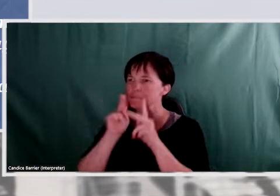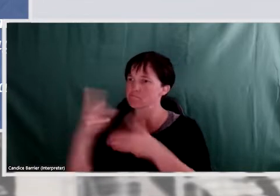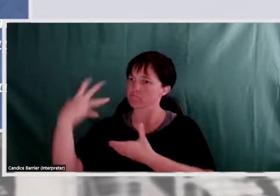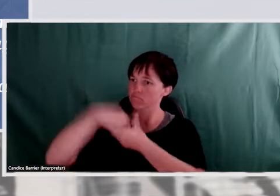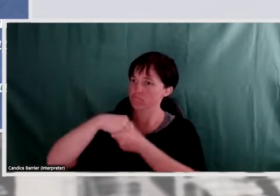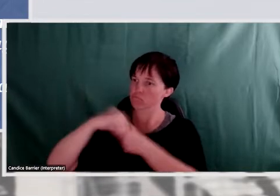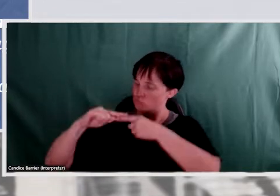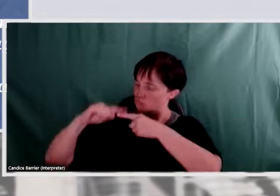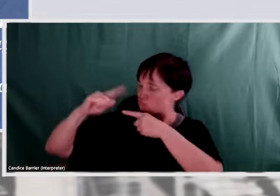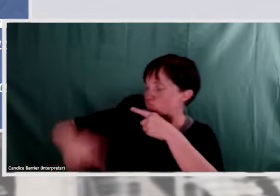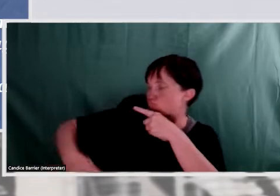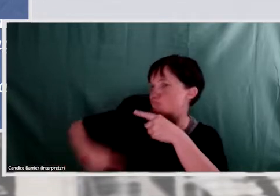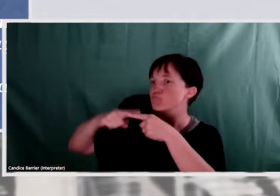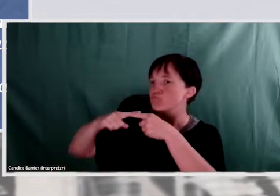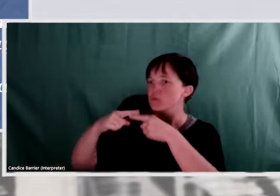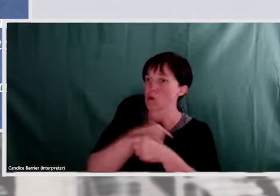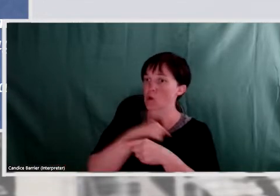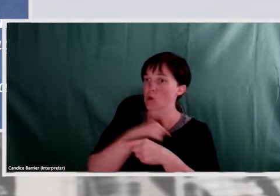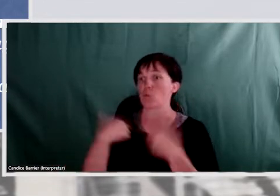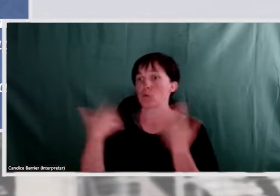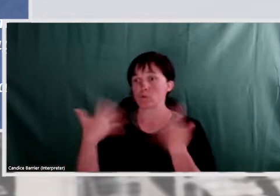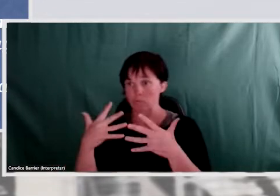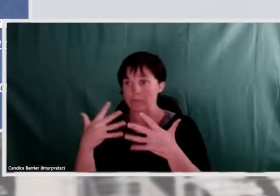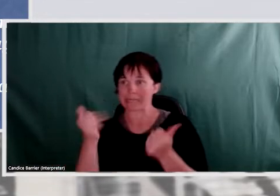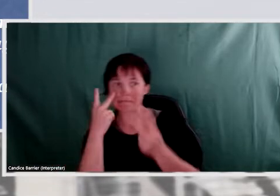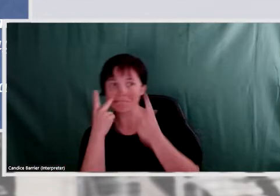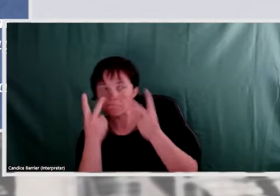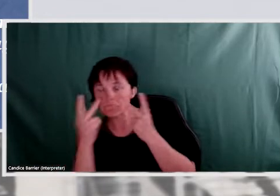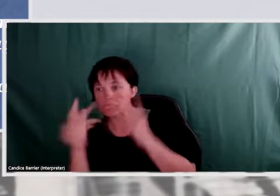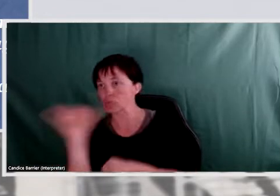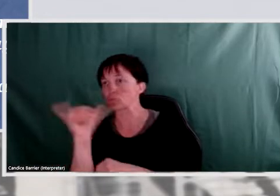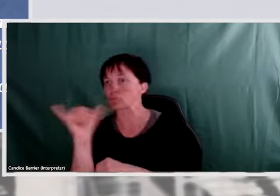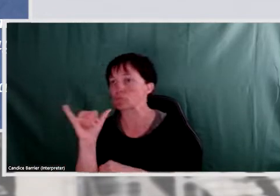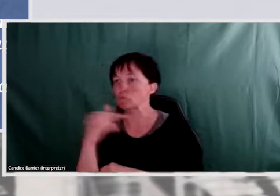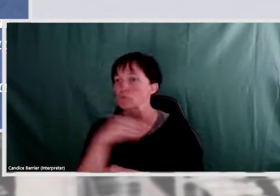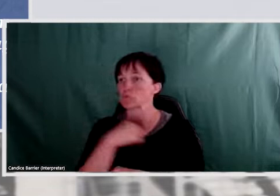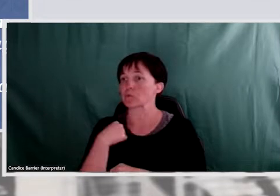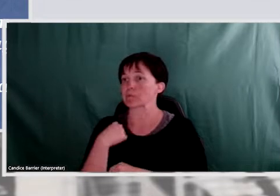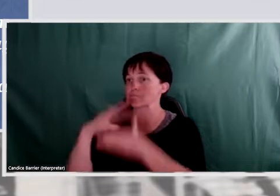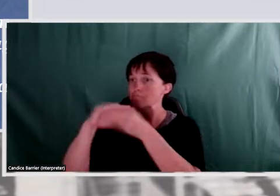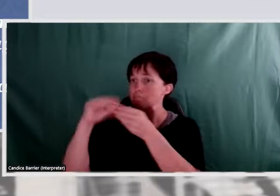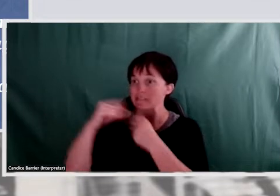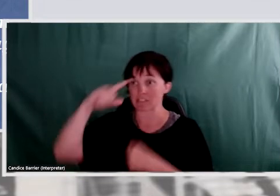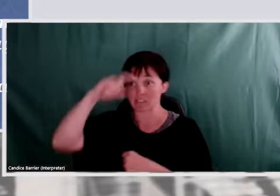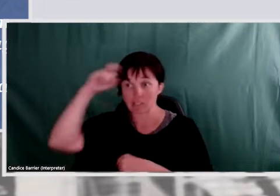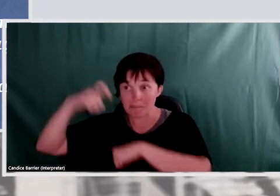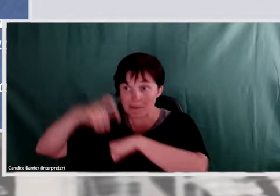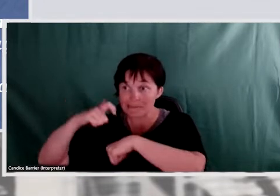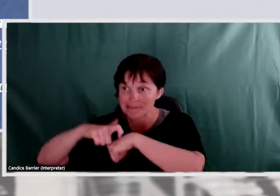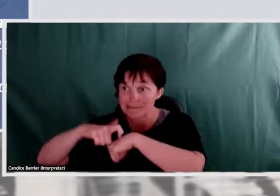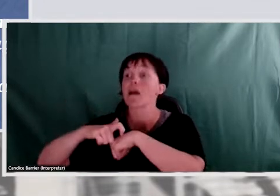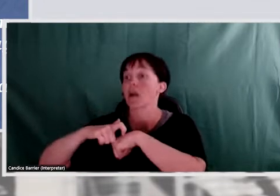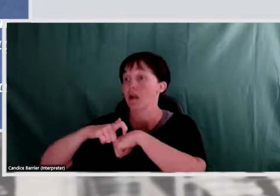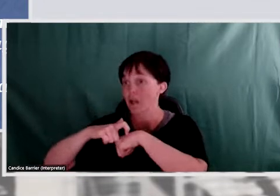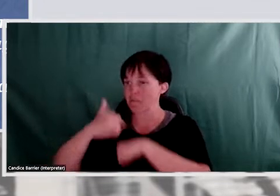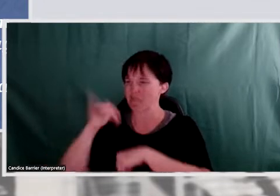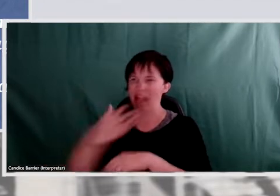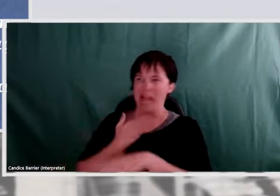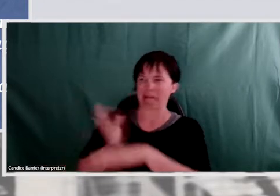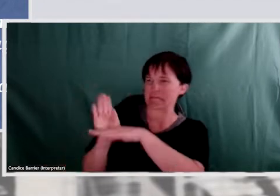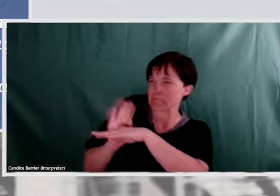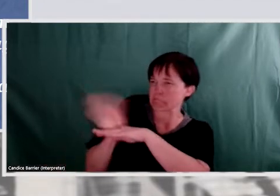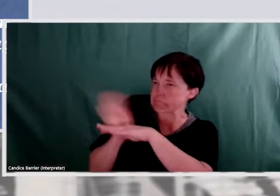round, but we are highly seasonal as well. Dave Hutchinson mentioned it's summertime, and that is our busy